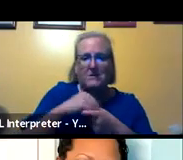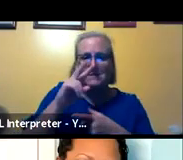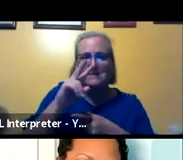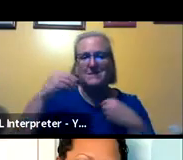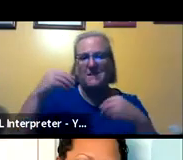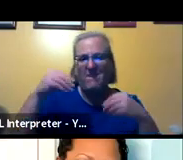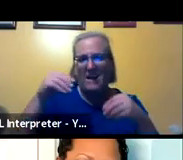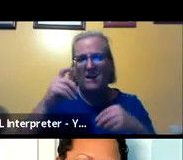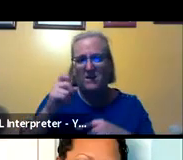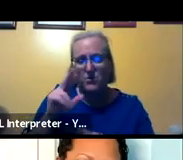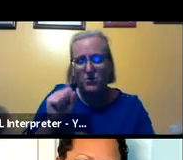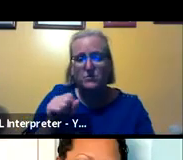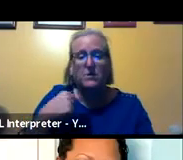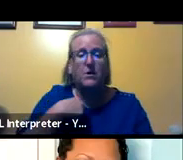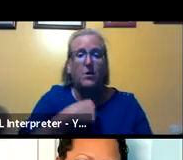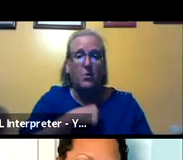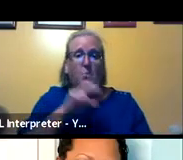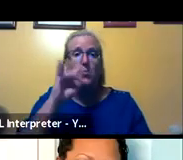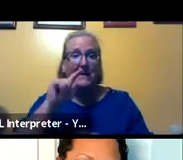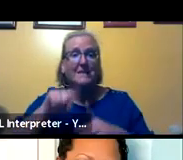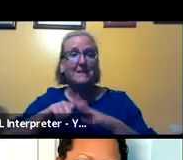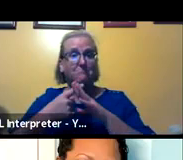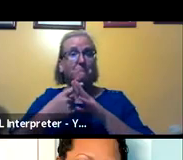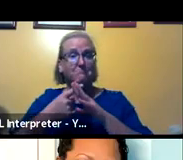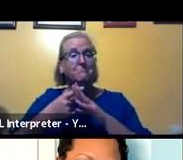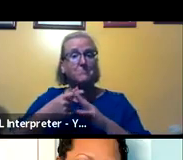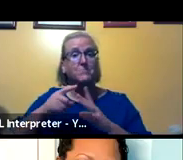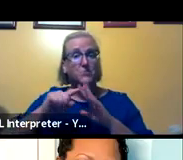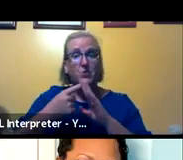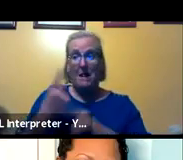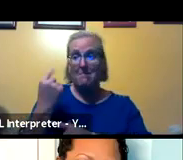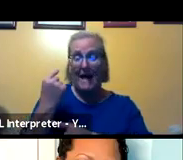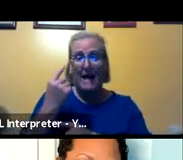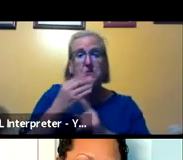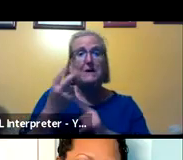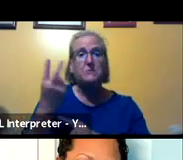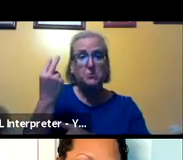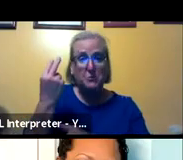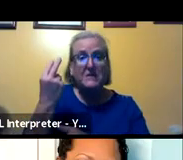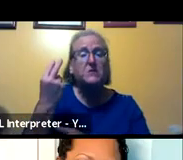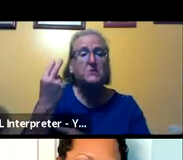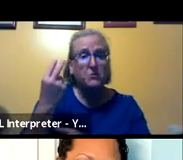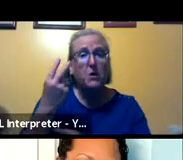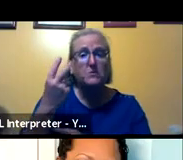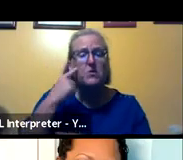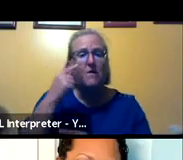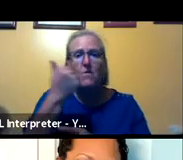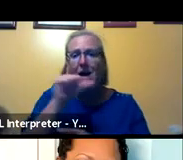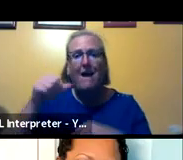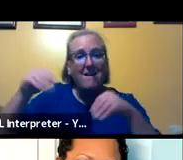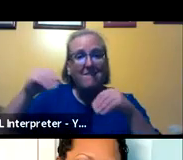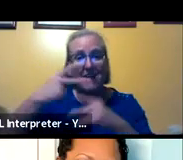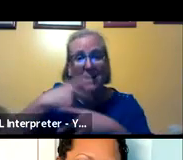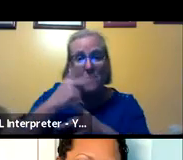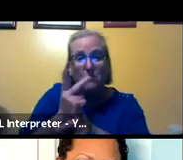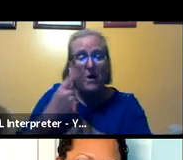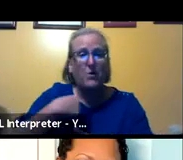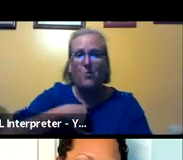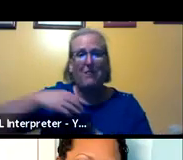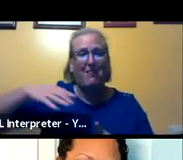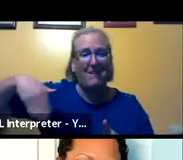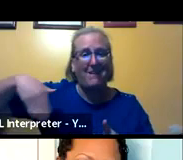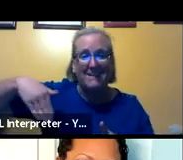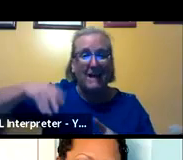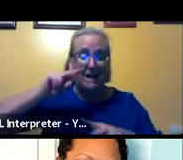had an opportunity to pilot some materials last year and the year before that. So for any vendor products we haven't already examined,